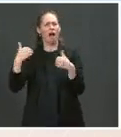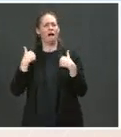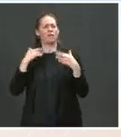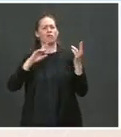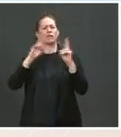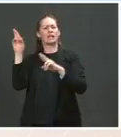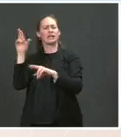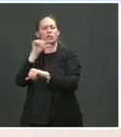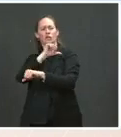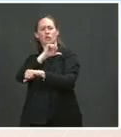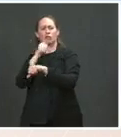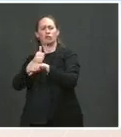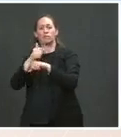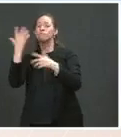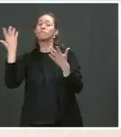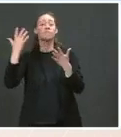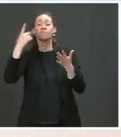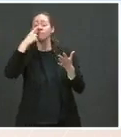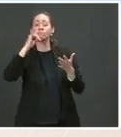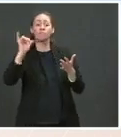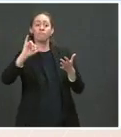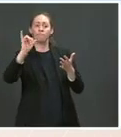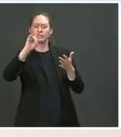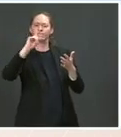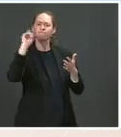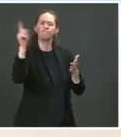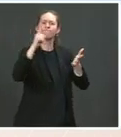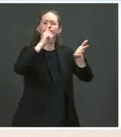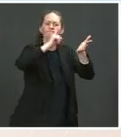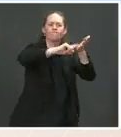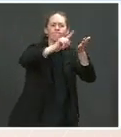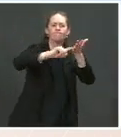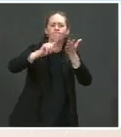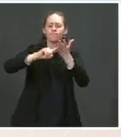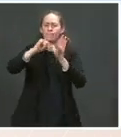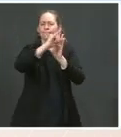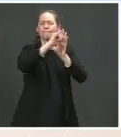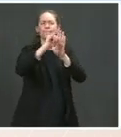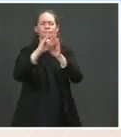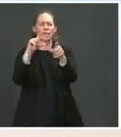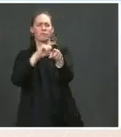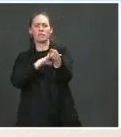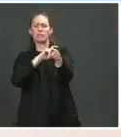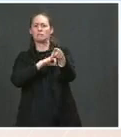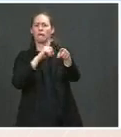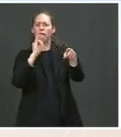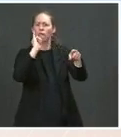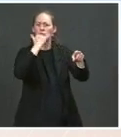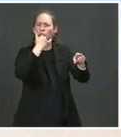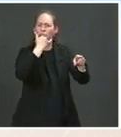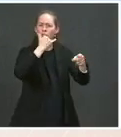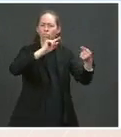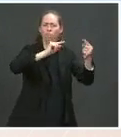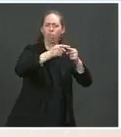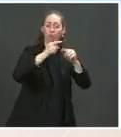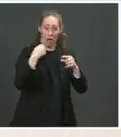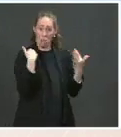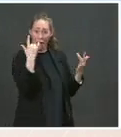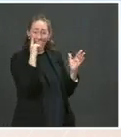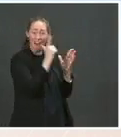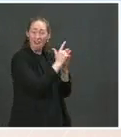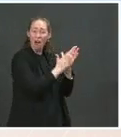investigate systemic police misconduct. That doesn't have to wait for Congress to act. And last week, Attorney General Garland reversed a